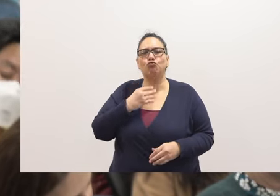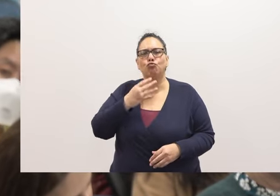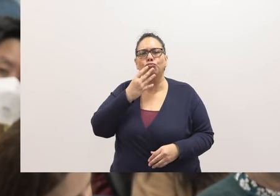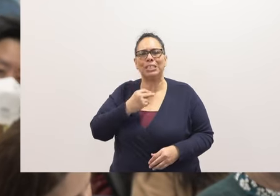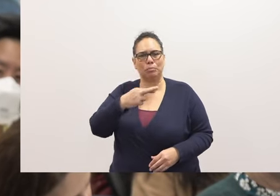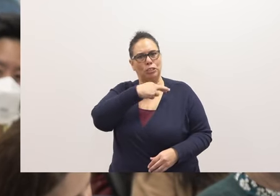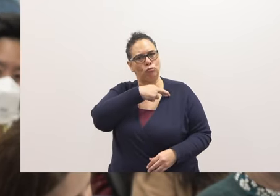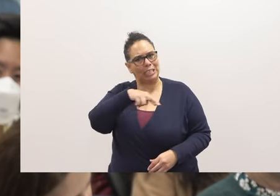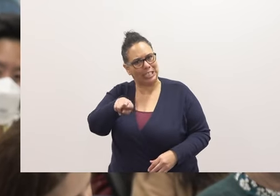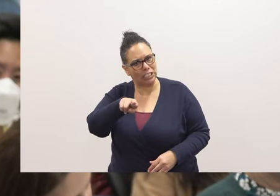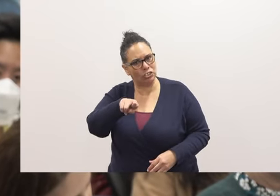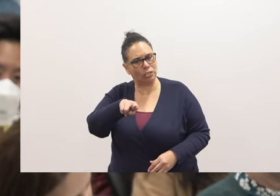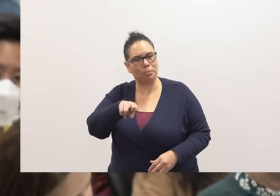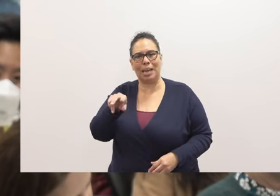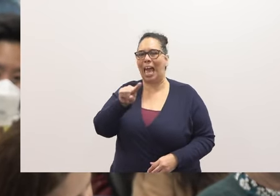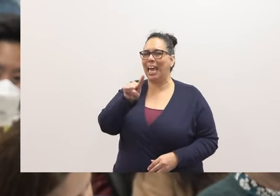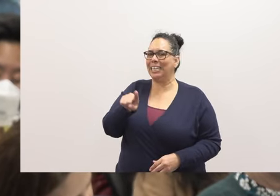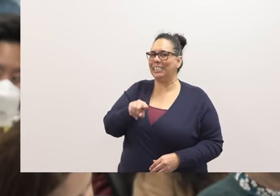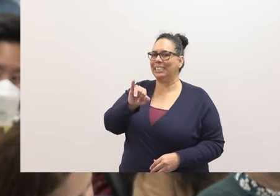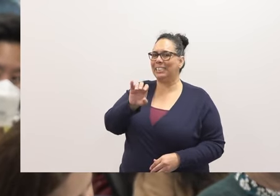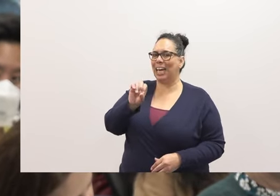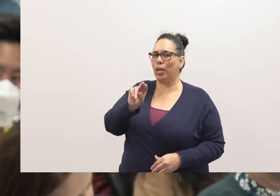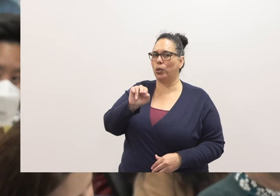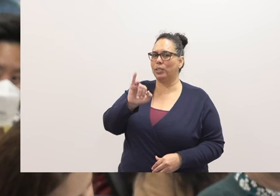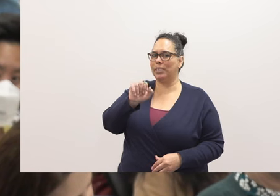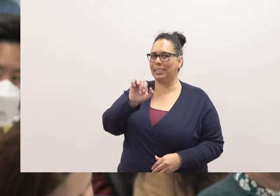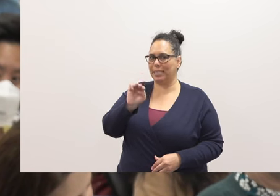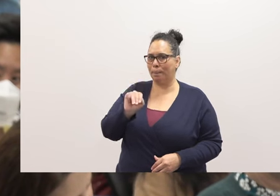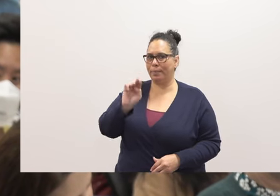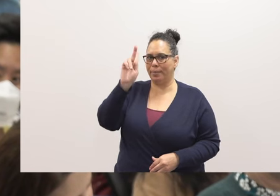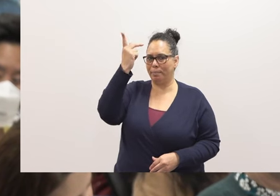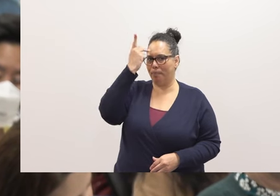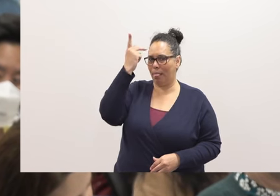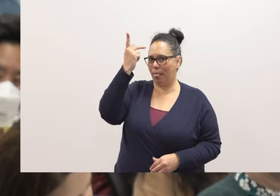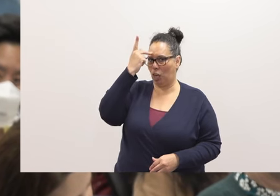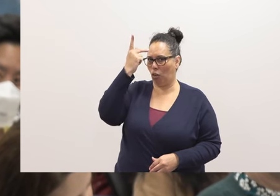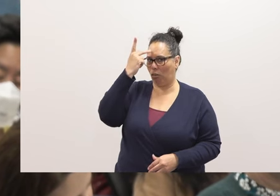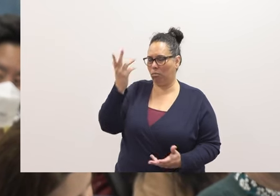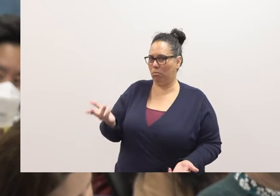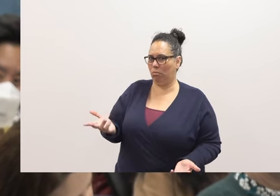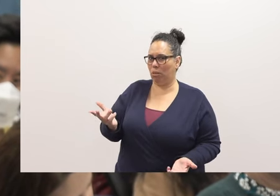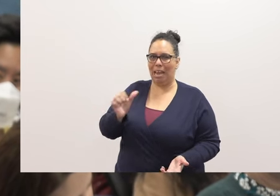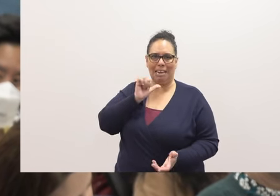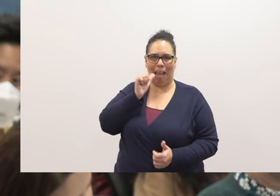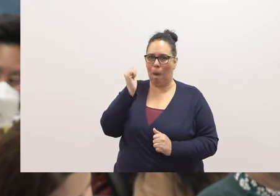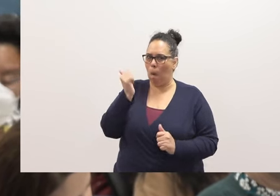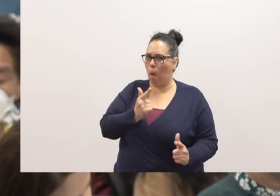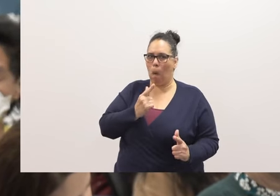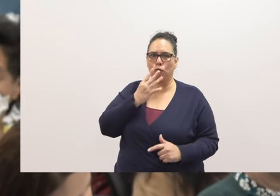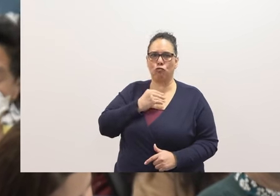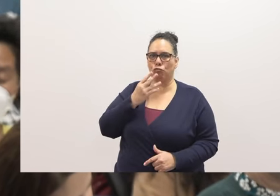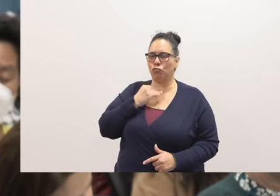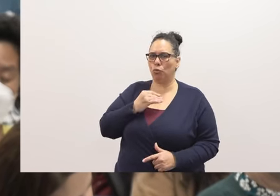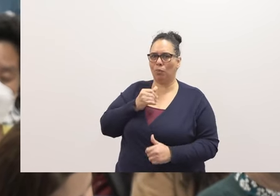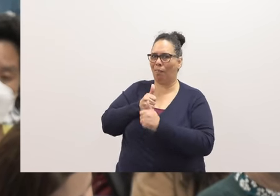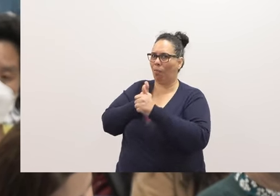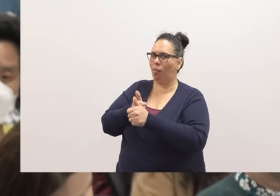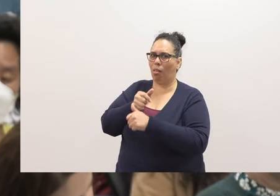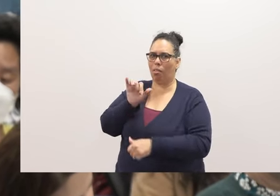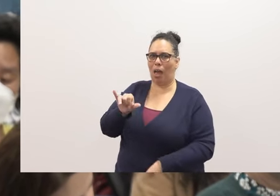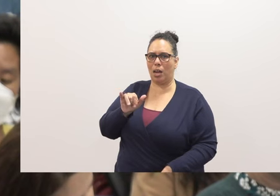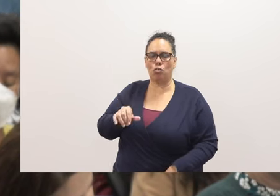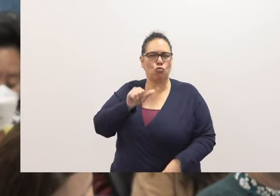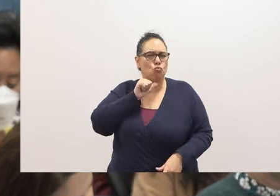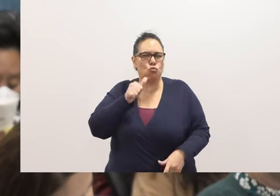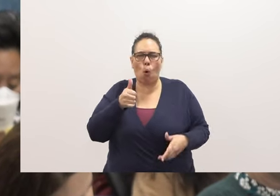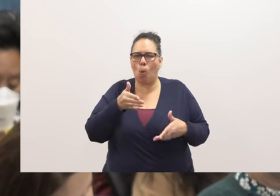is a religion, and Zionism is a political ideology. Not every Jew subscribes to. So don't